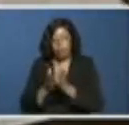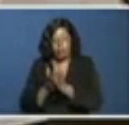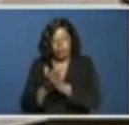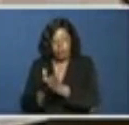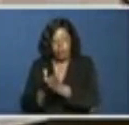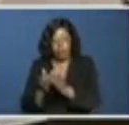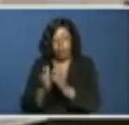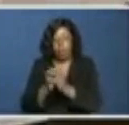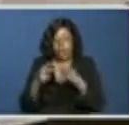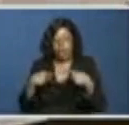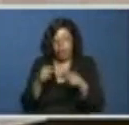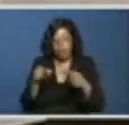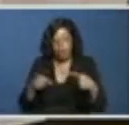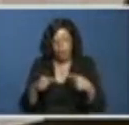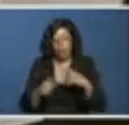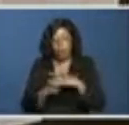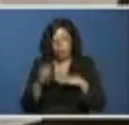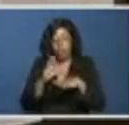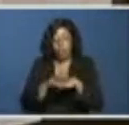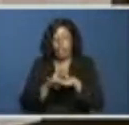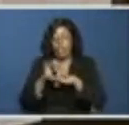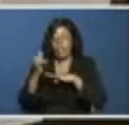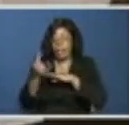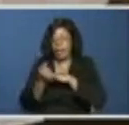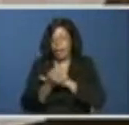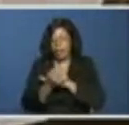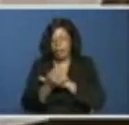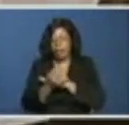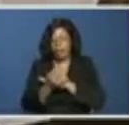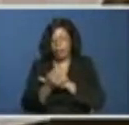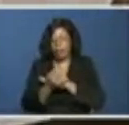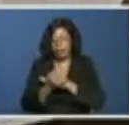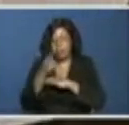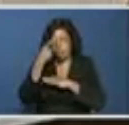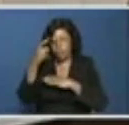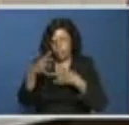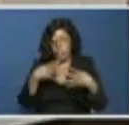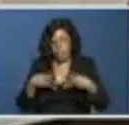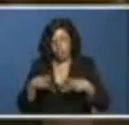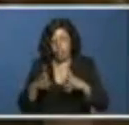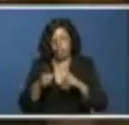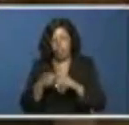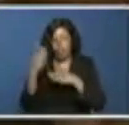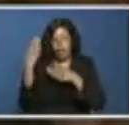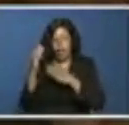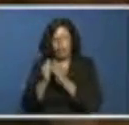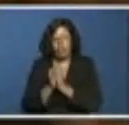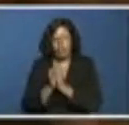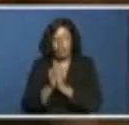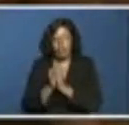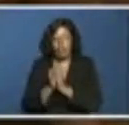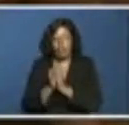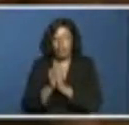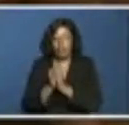are to have an on-the-ground presence on an island, and that is considered to be the gateway to the Bahamas, eh? Yes. A large volume of pleasure